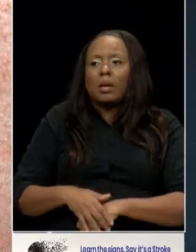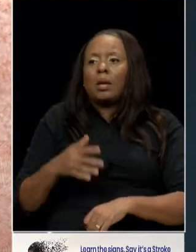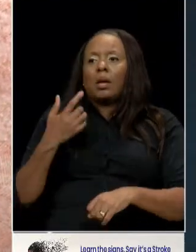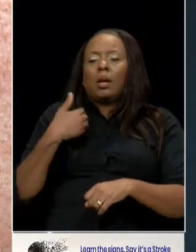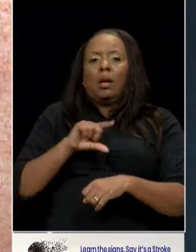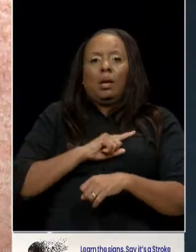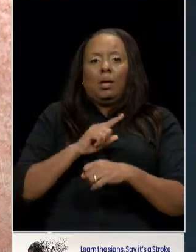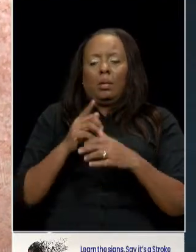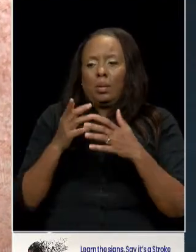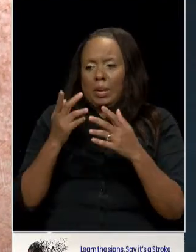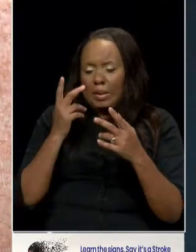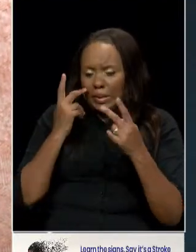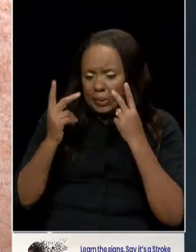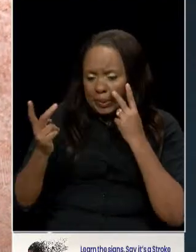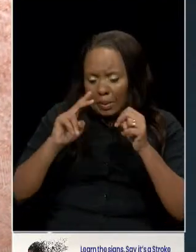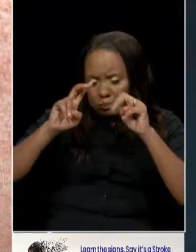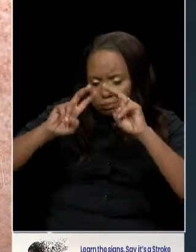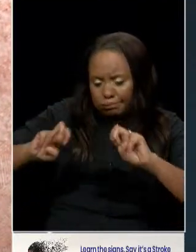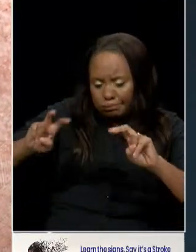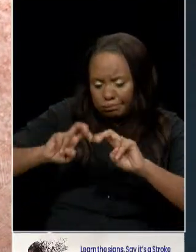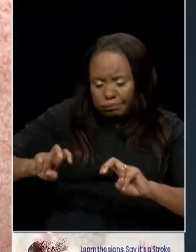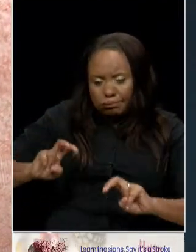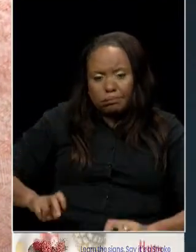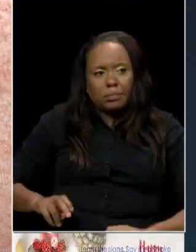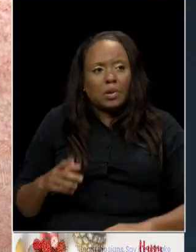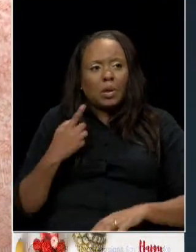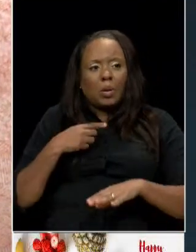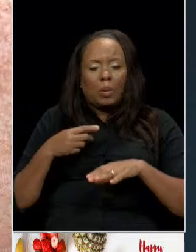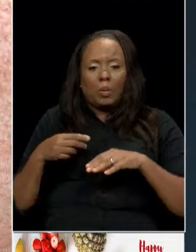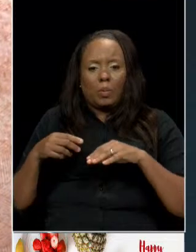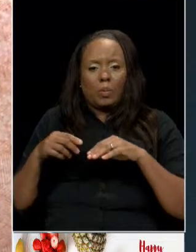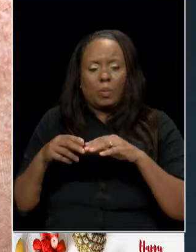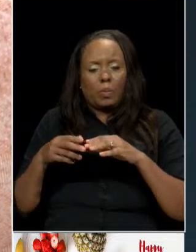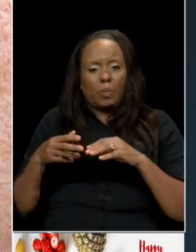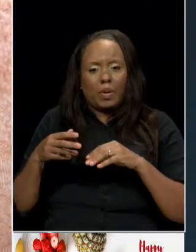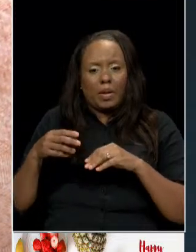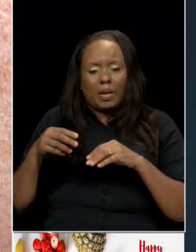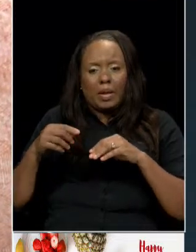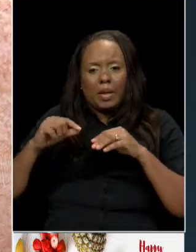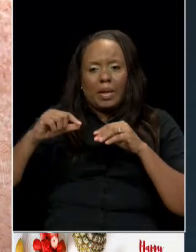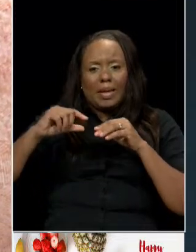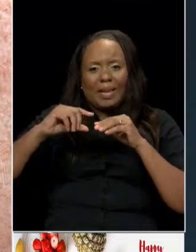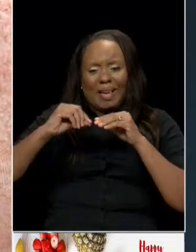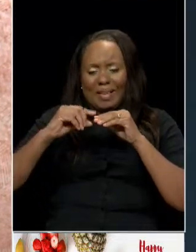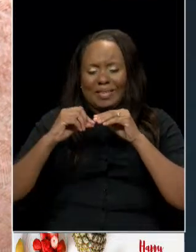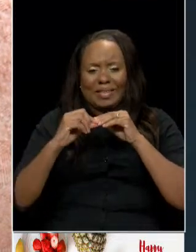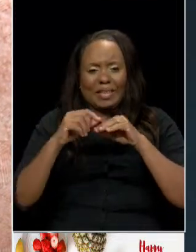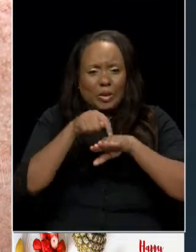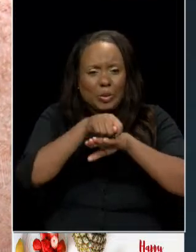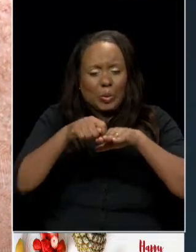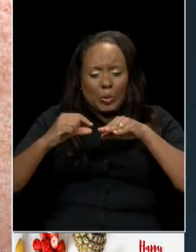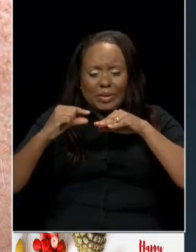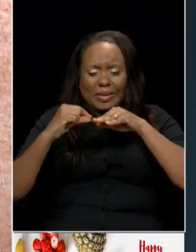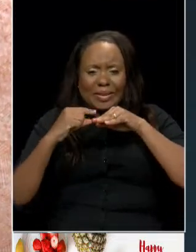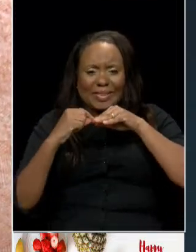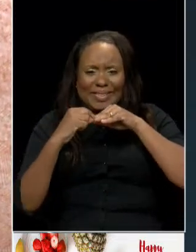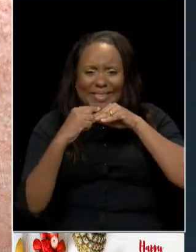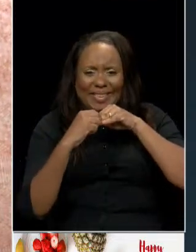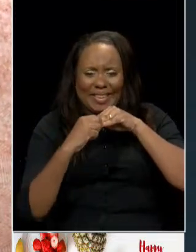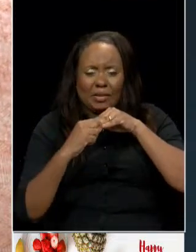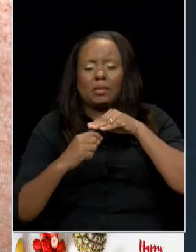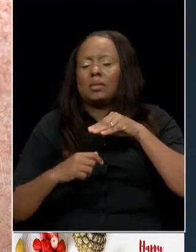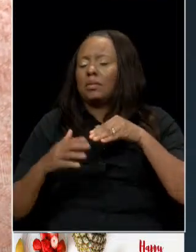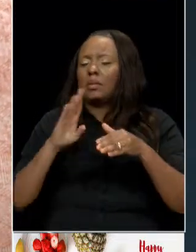a lot of things that people know us to do, cut nails, manage callus. But it's important that we actually have